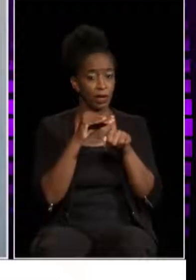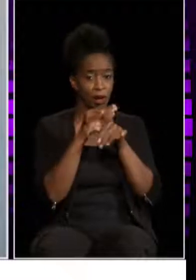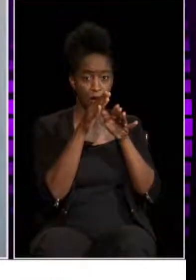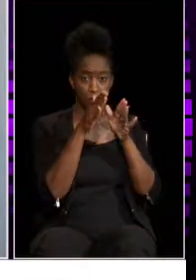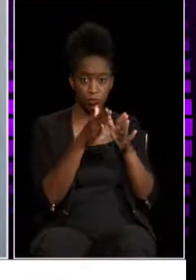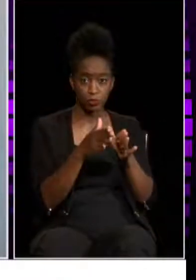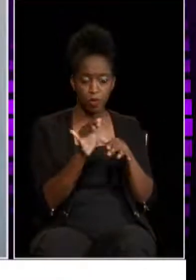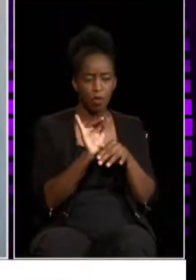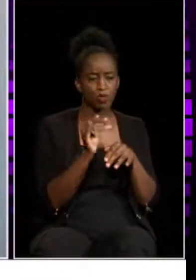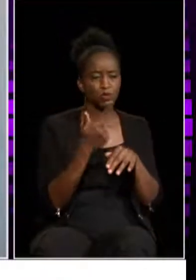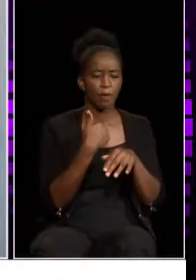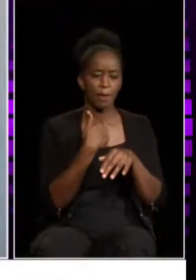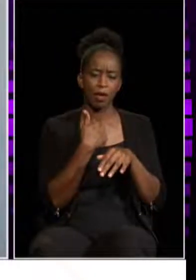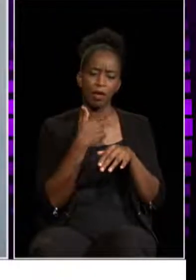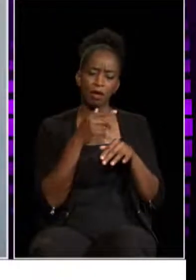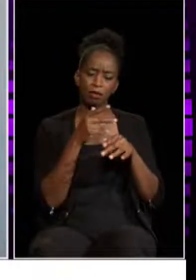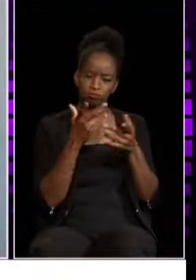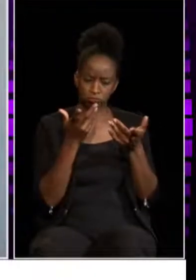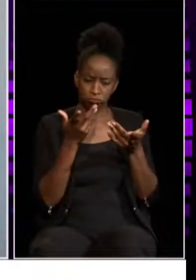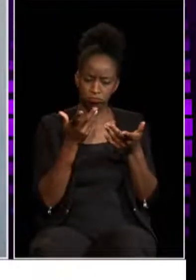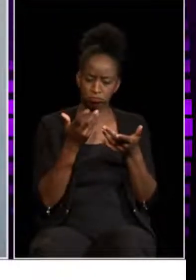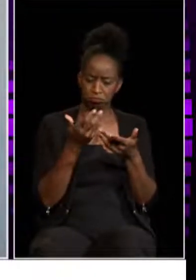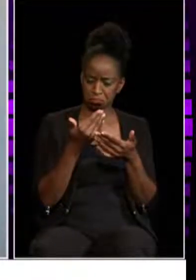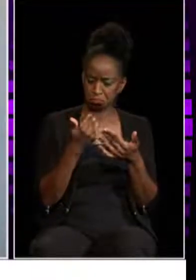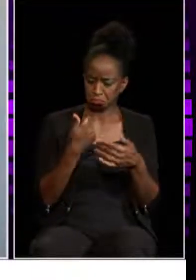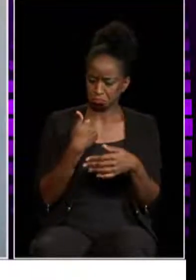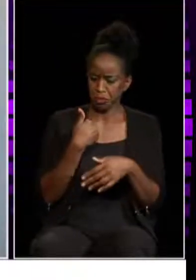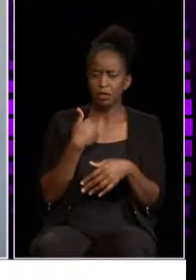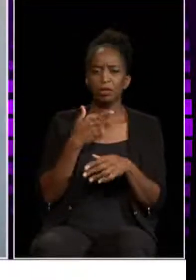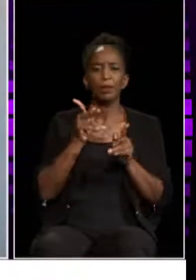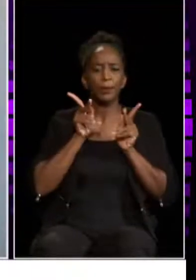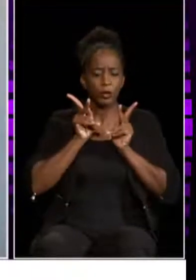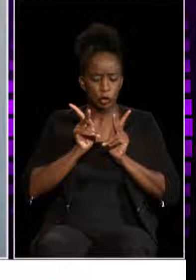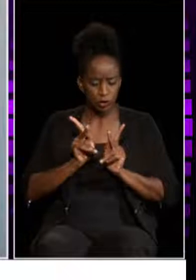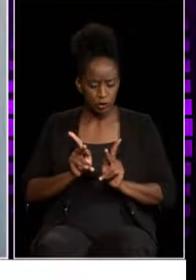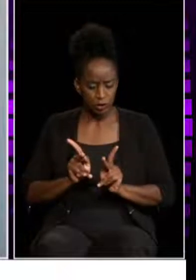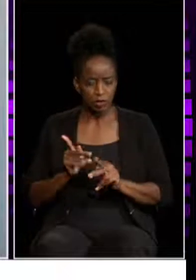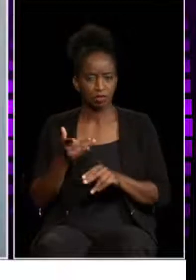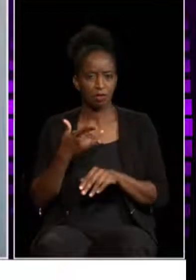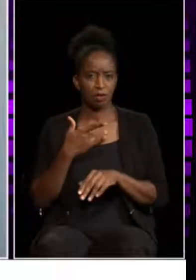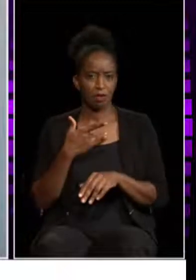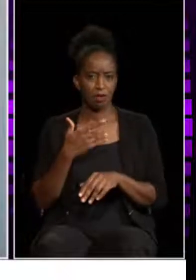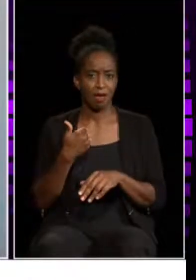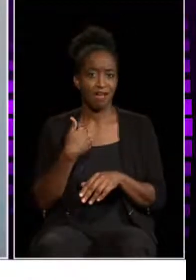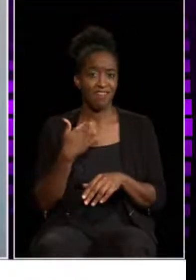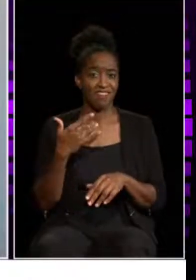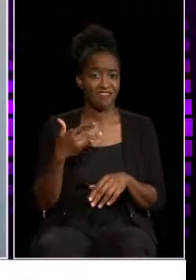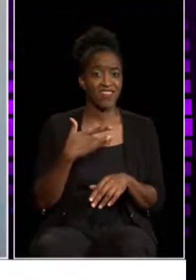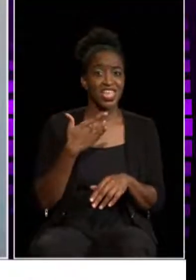preserve your own mental health. That's extremely important. So yes, I do have a counselor. In fact, I have about